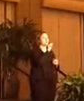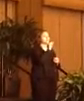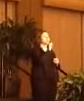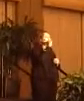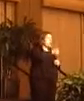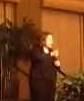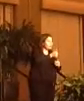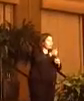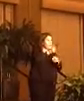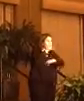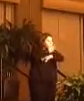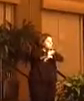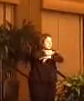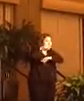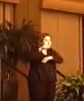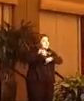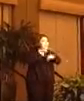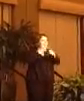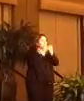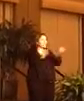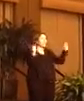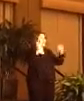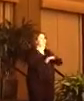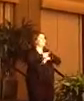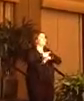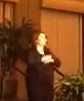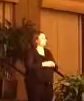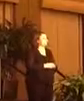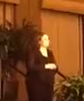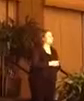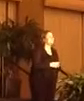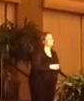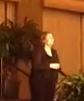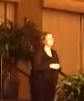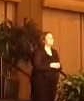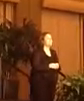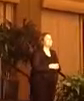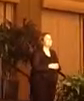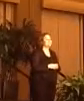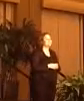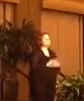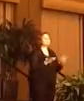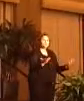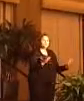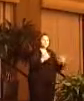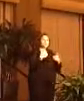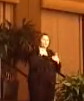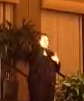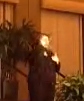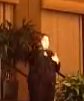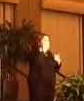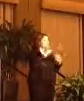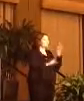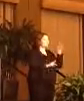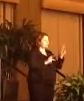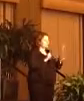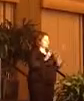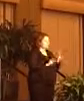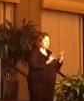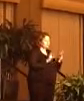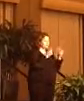Out Day, and one of the things that I've kind of come to realize is that when you come out of the closet,